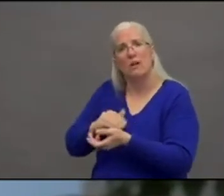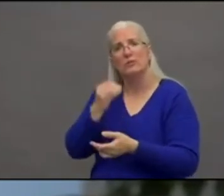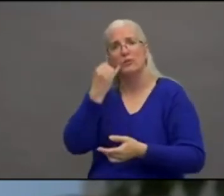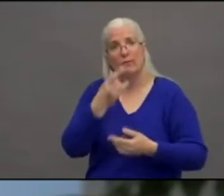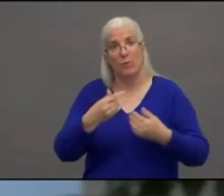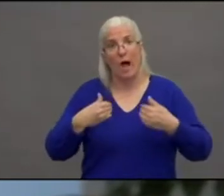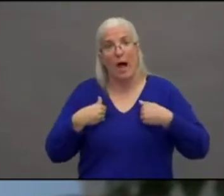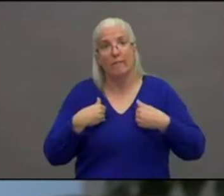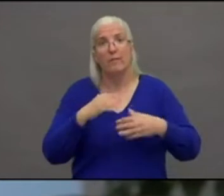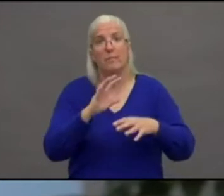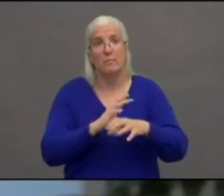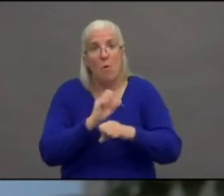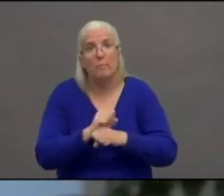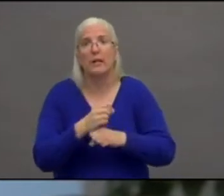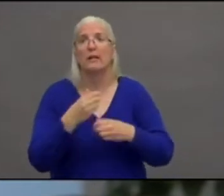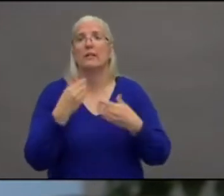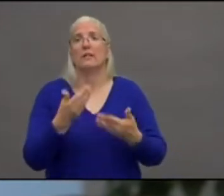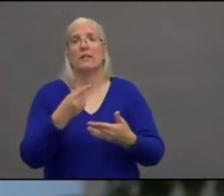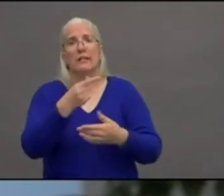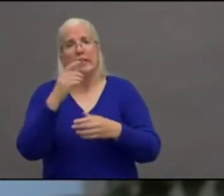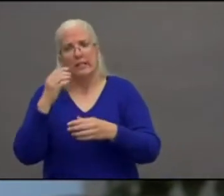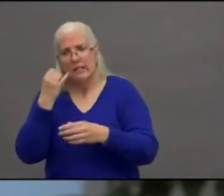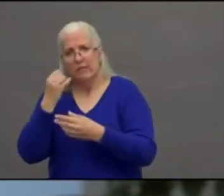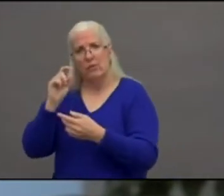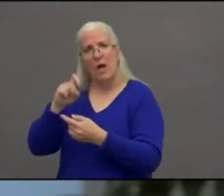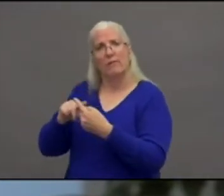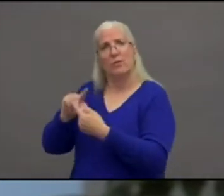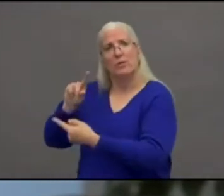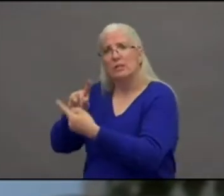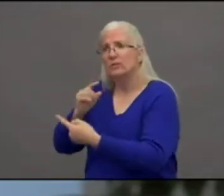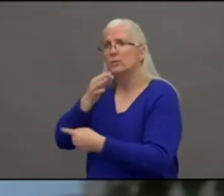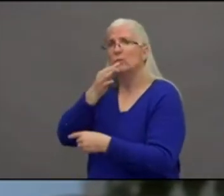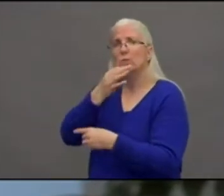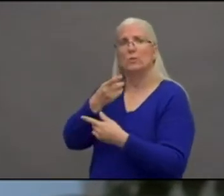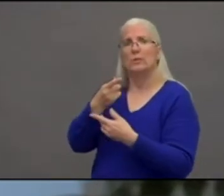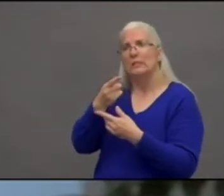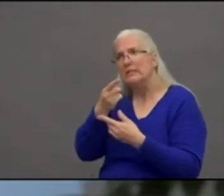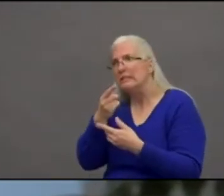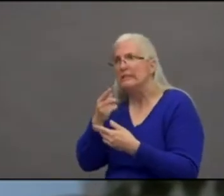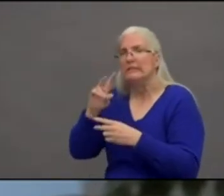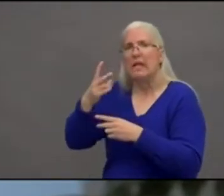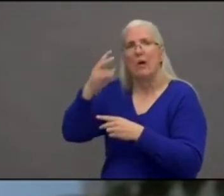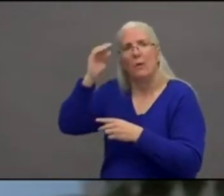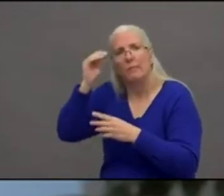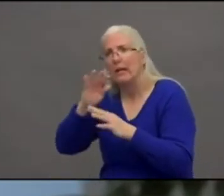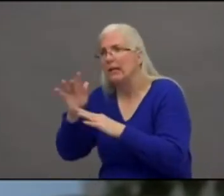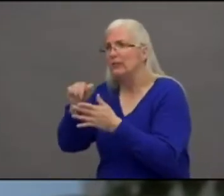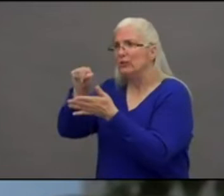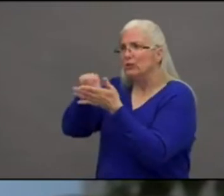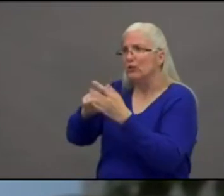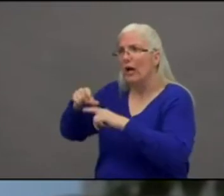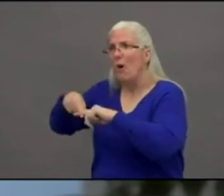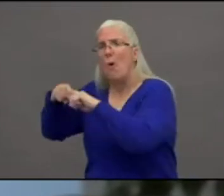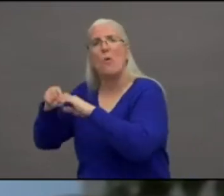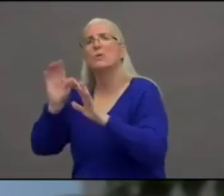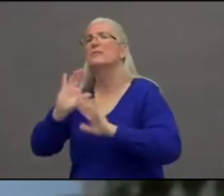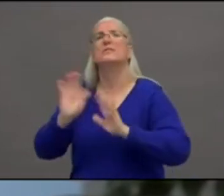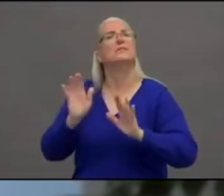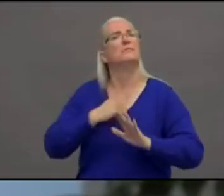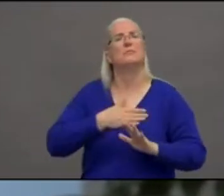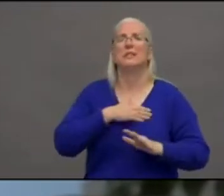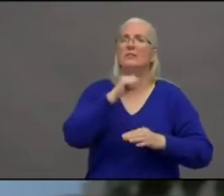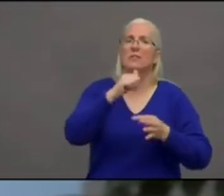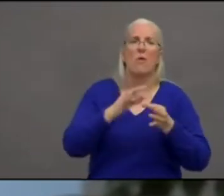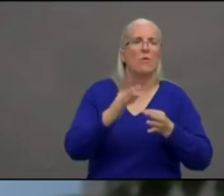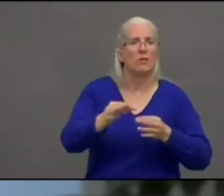a consultation coming up, if you had a procedure that you delayed, there's really no good reason at this point to delay those. It's important that you take care of